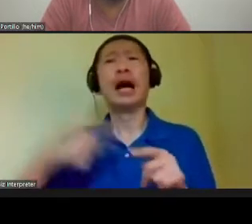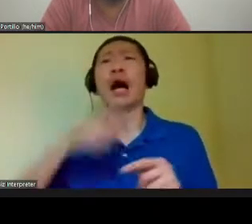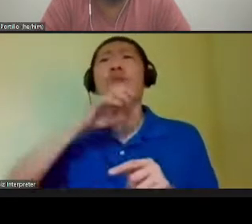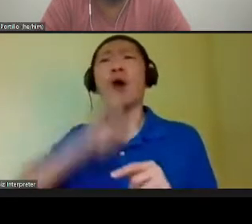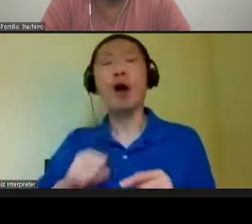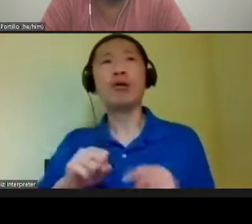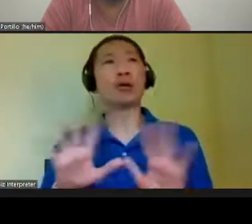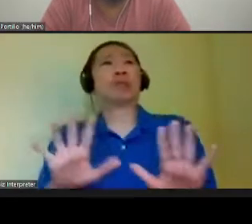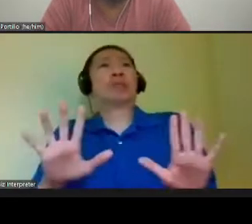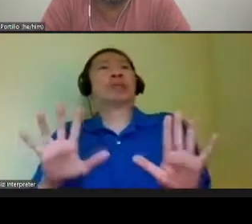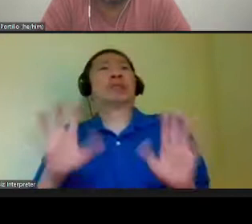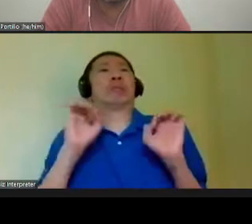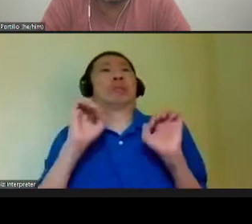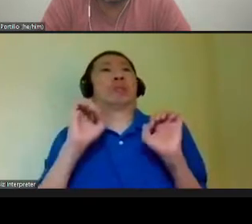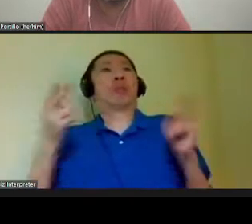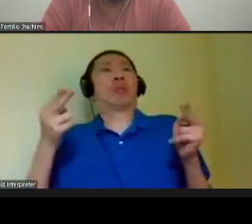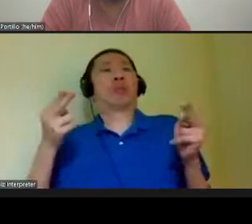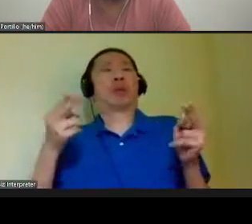like, oh,